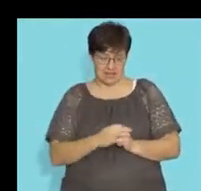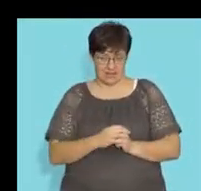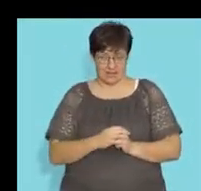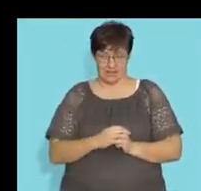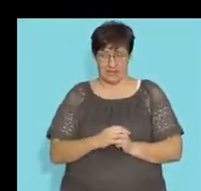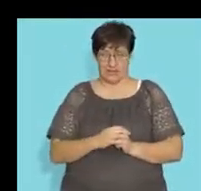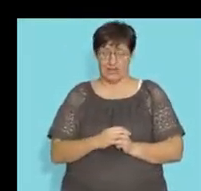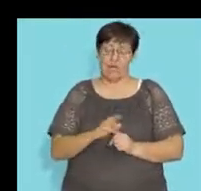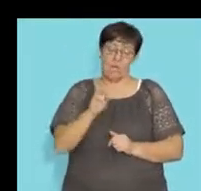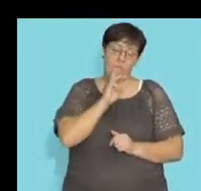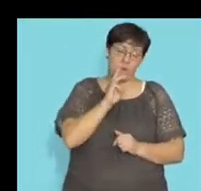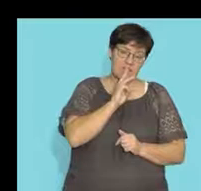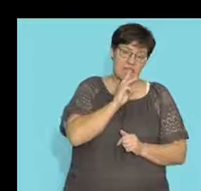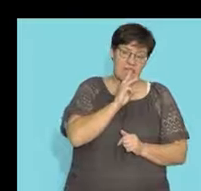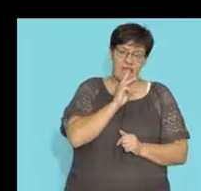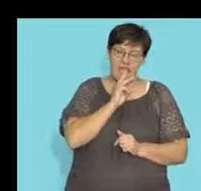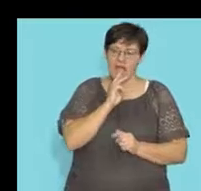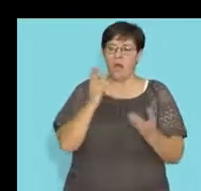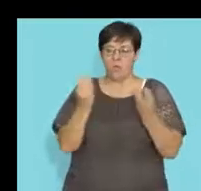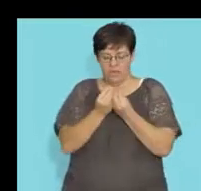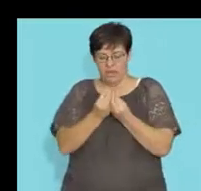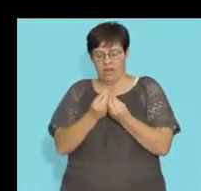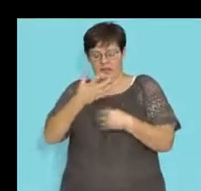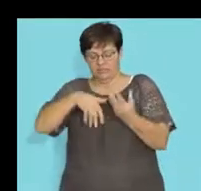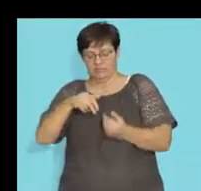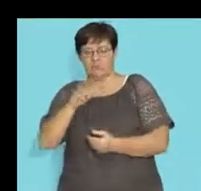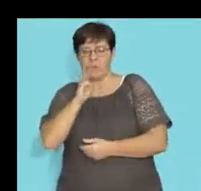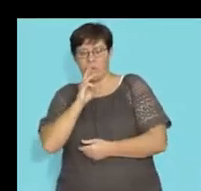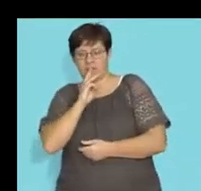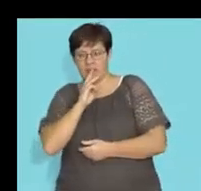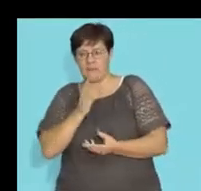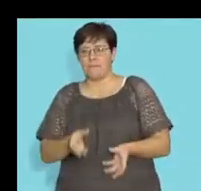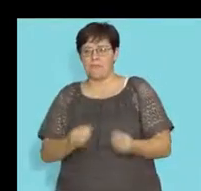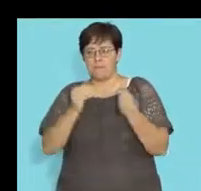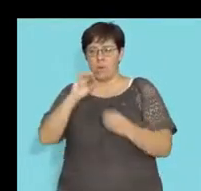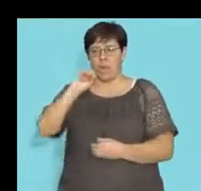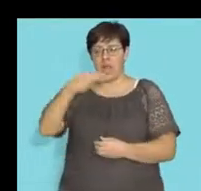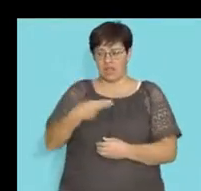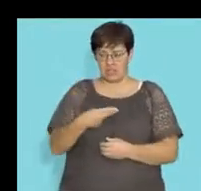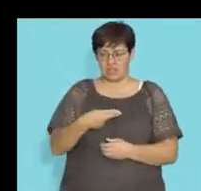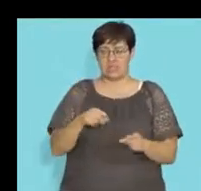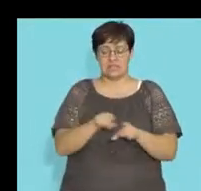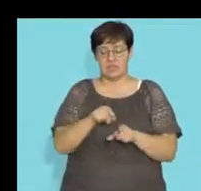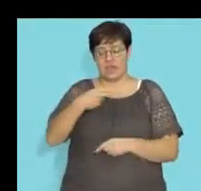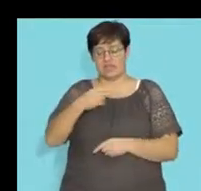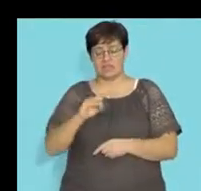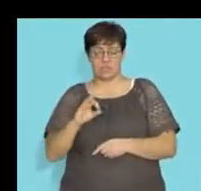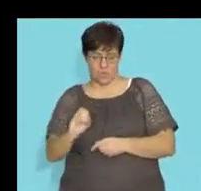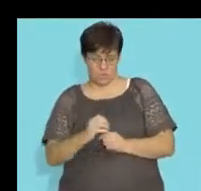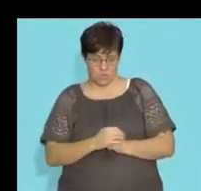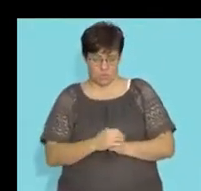Kelvin. When water reacts with water, it will form hydronium